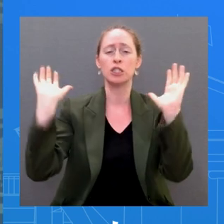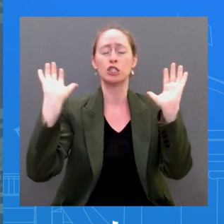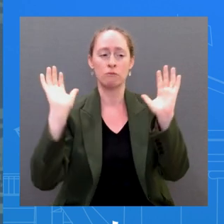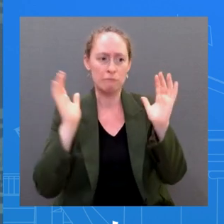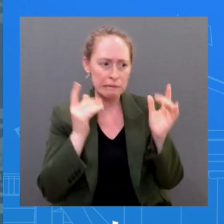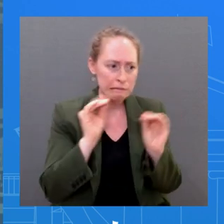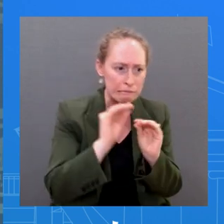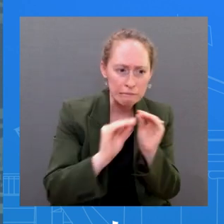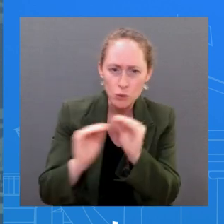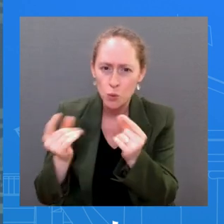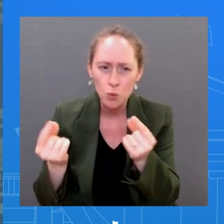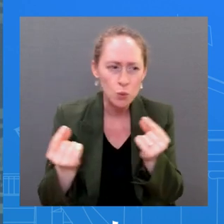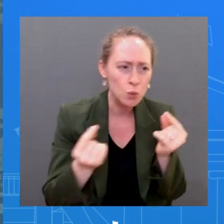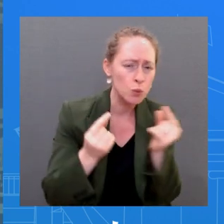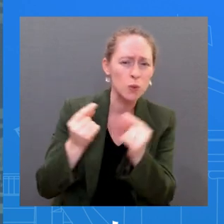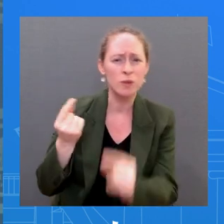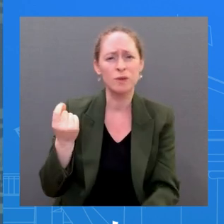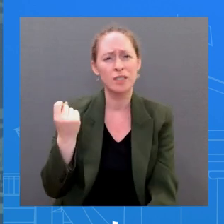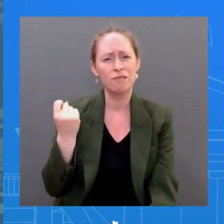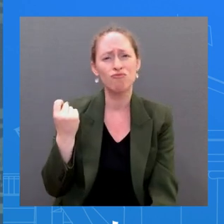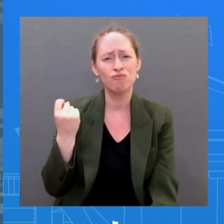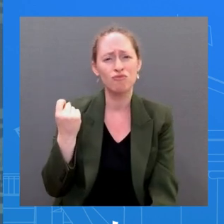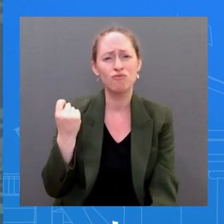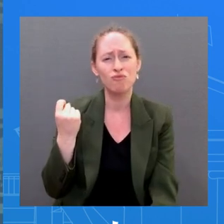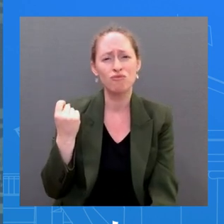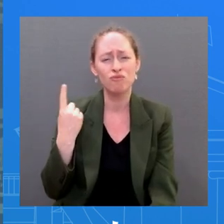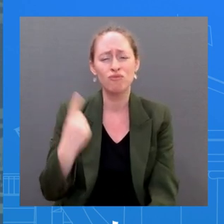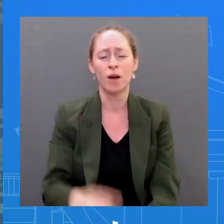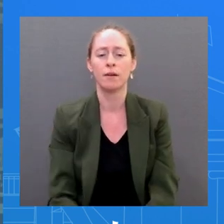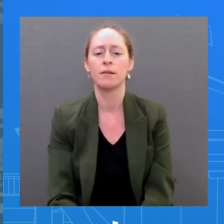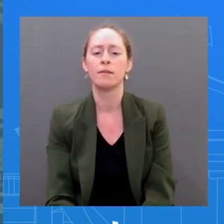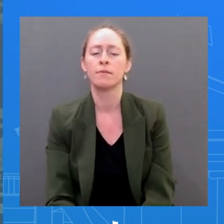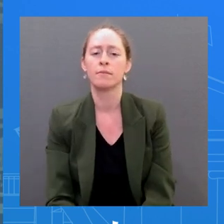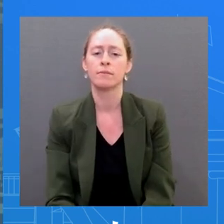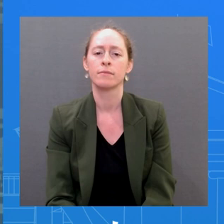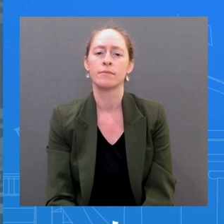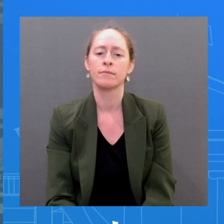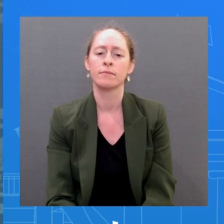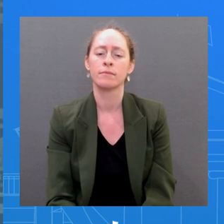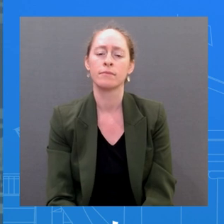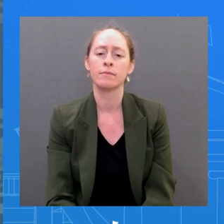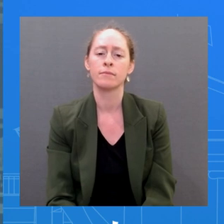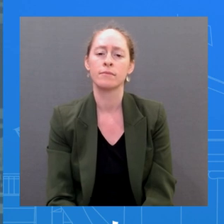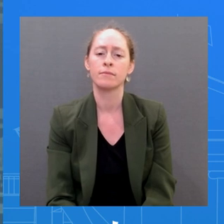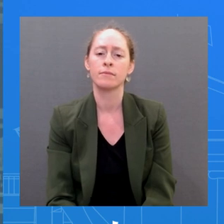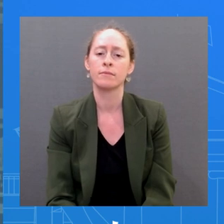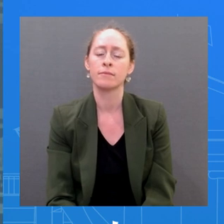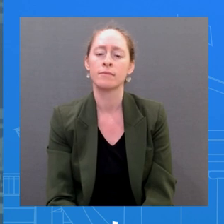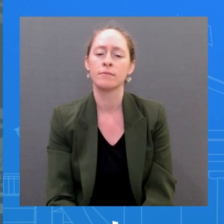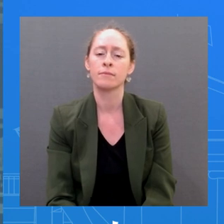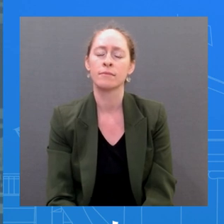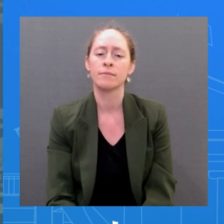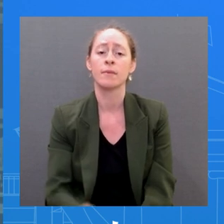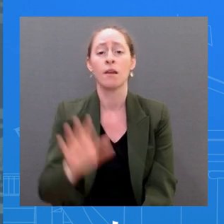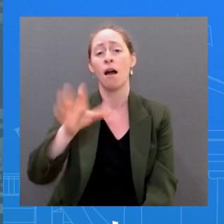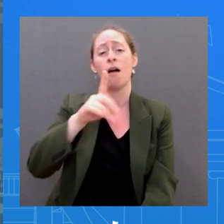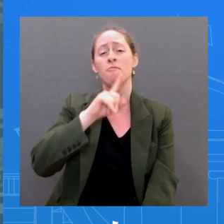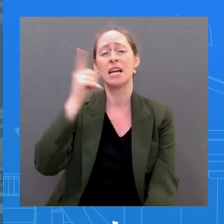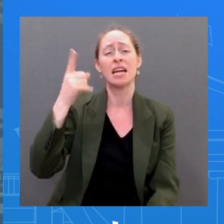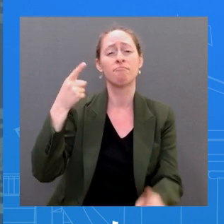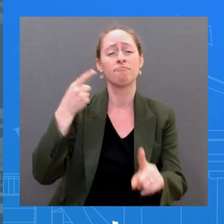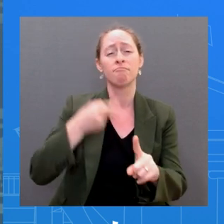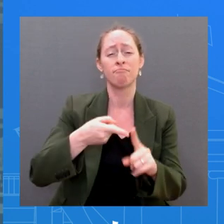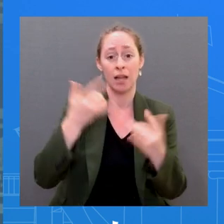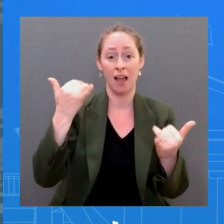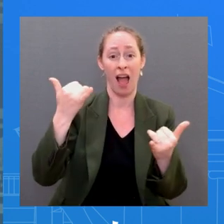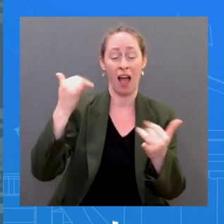someone's household. But the fact is we are in a fundamentally different place compared to when the president took office and compared to this time a